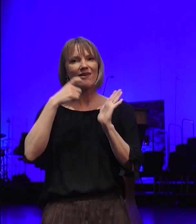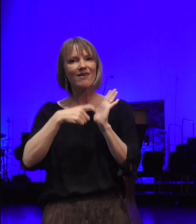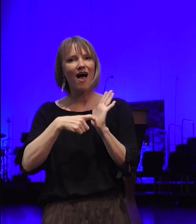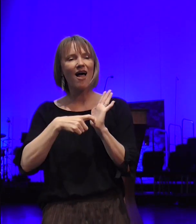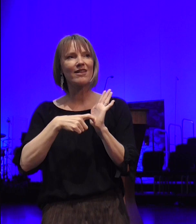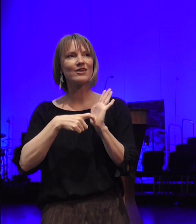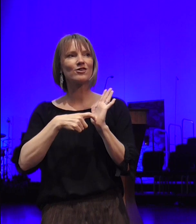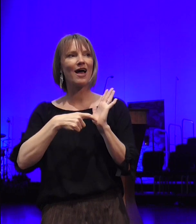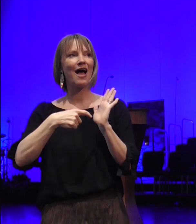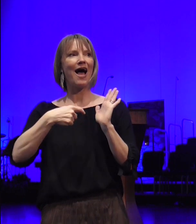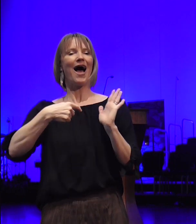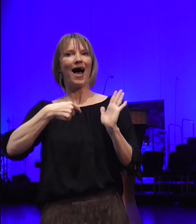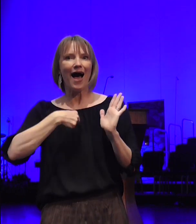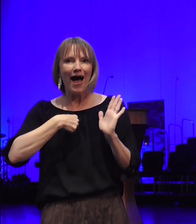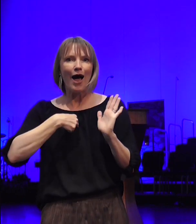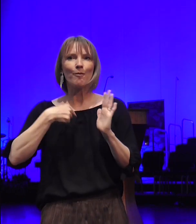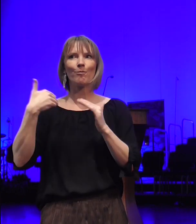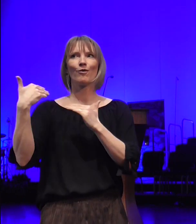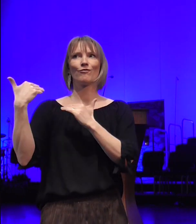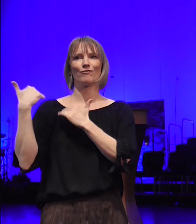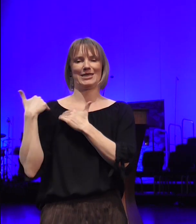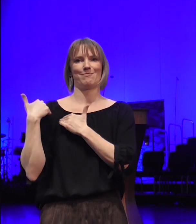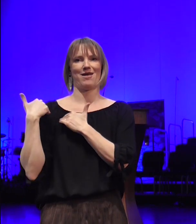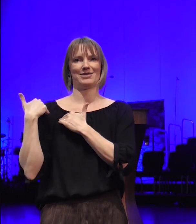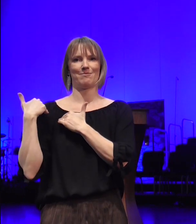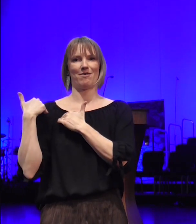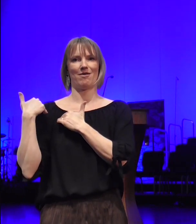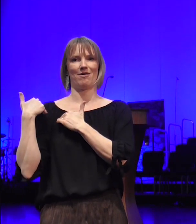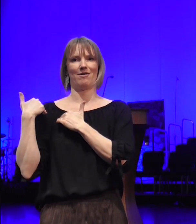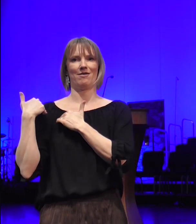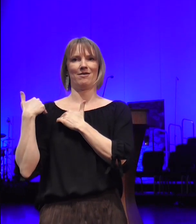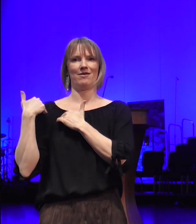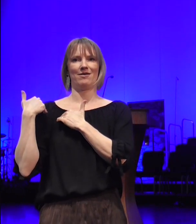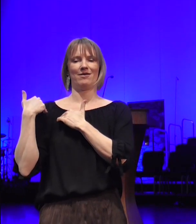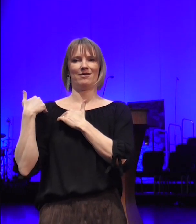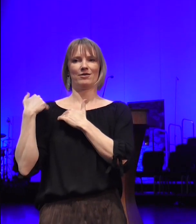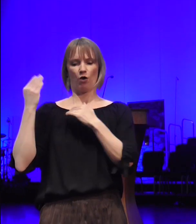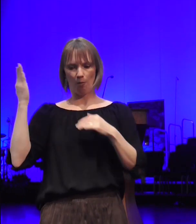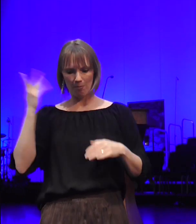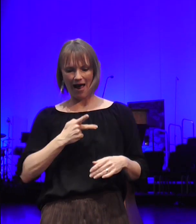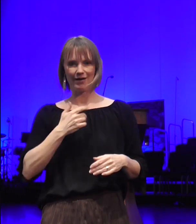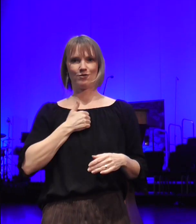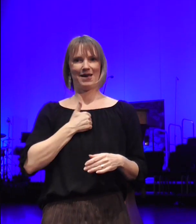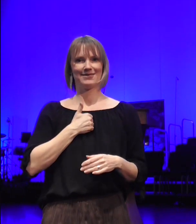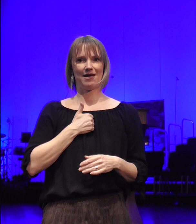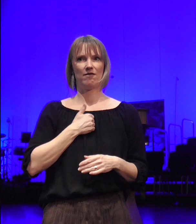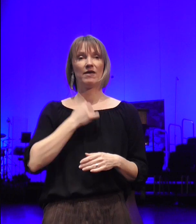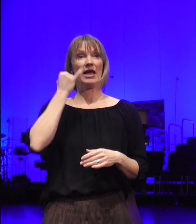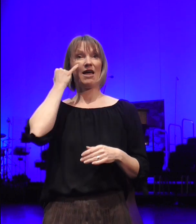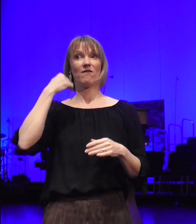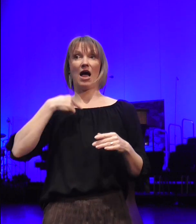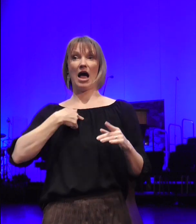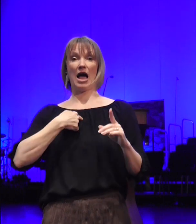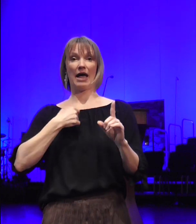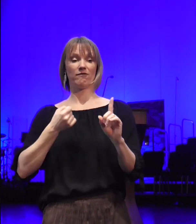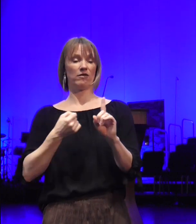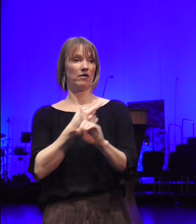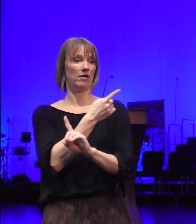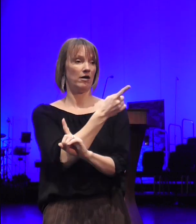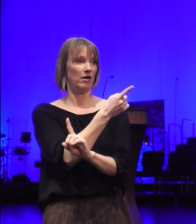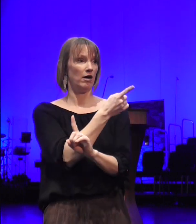that I am responsible for returning myself to myself. That if I've gone astray, if